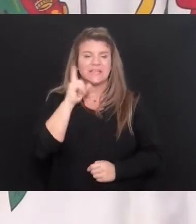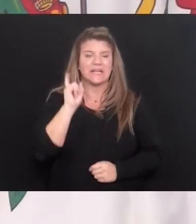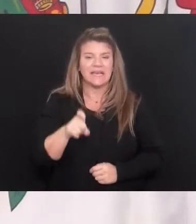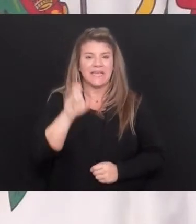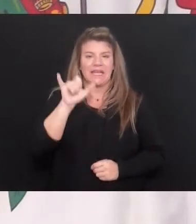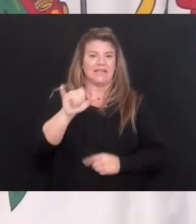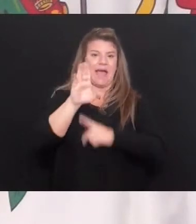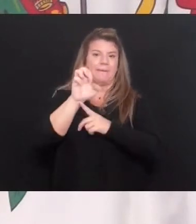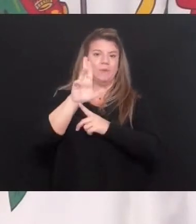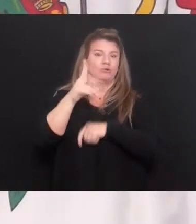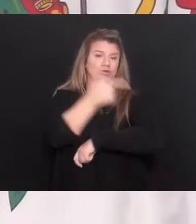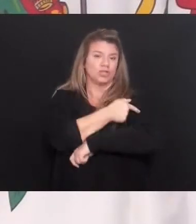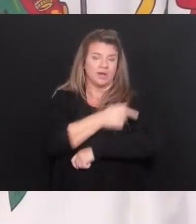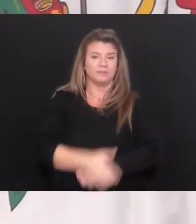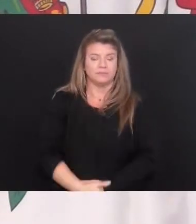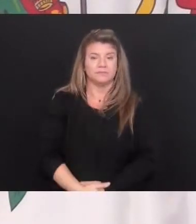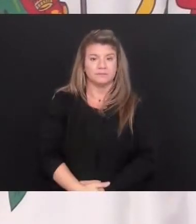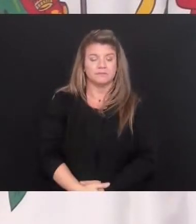booster shot.